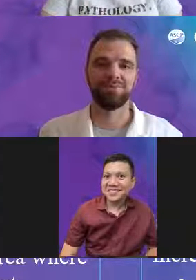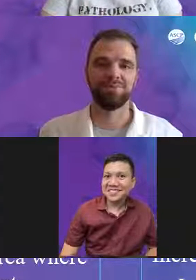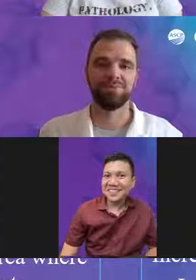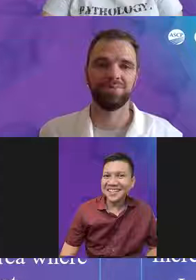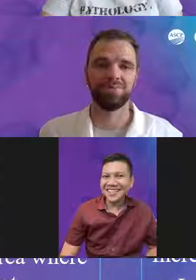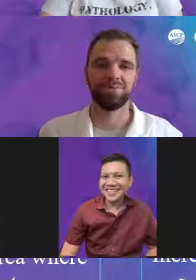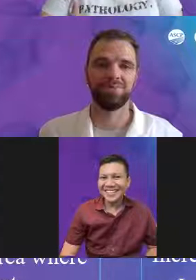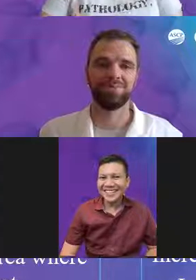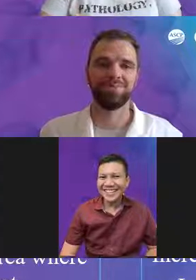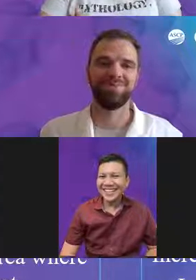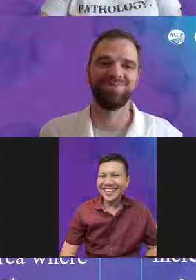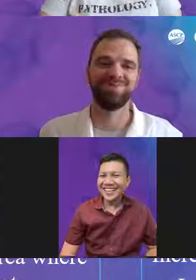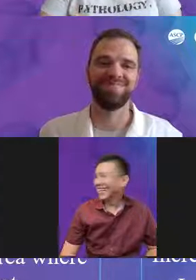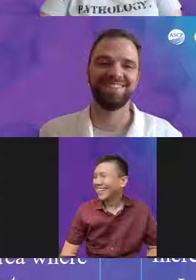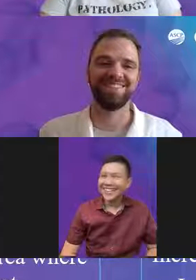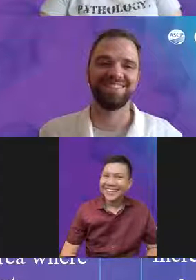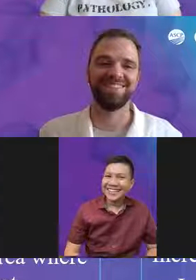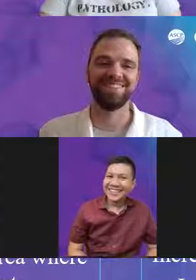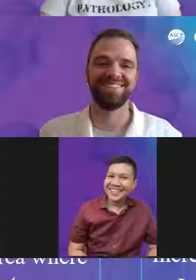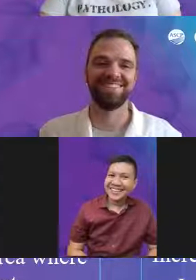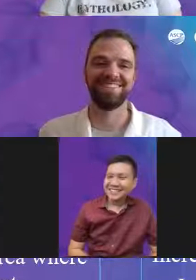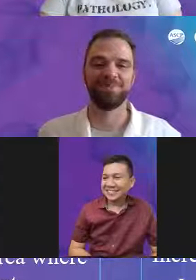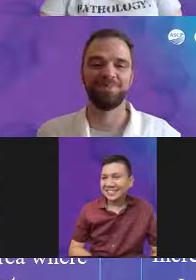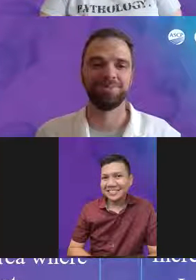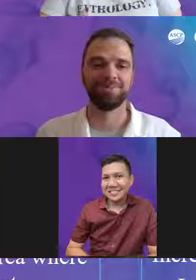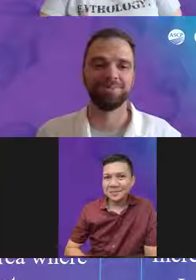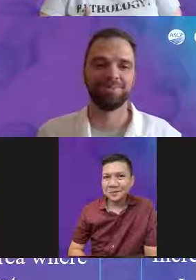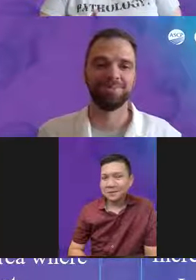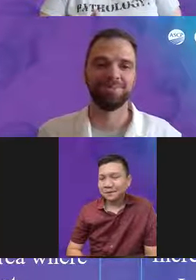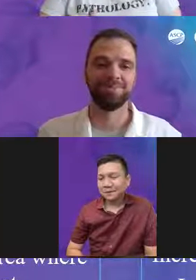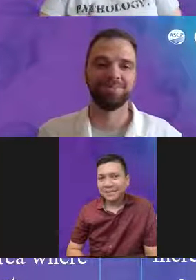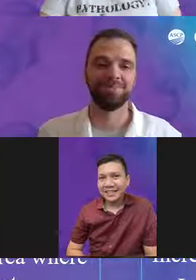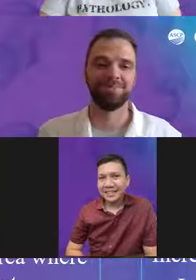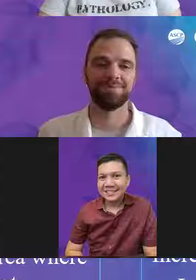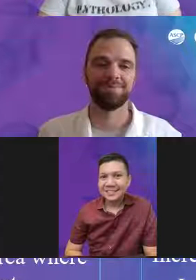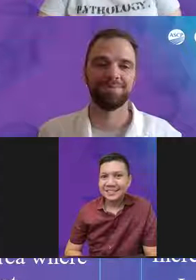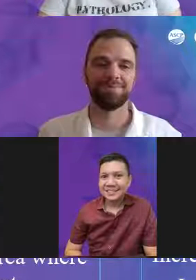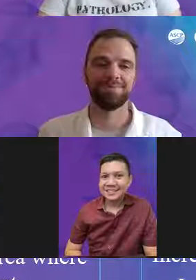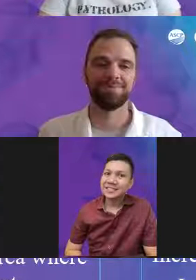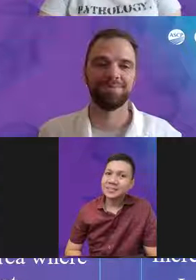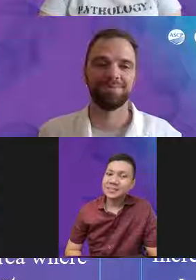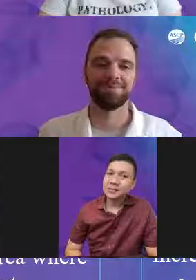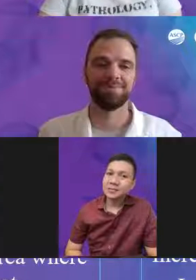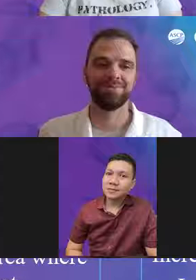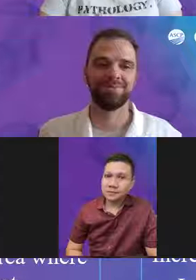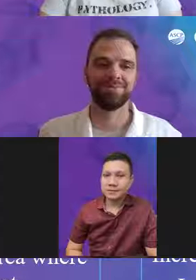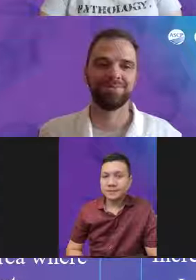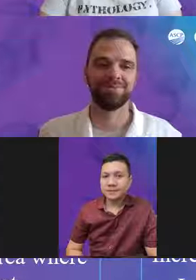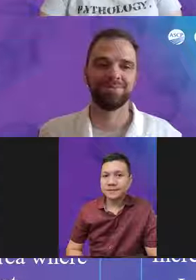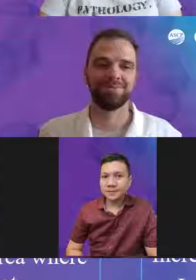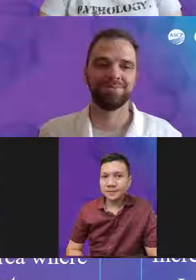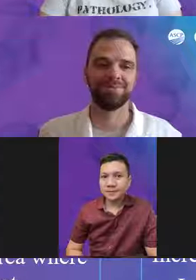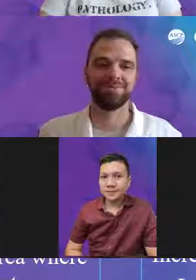but I do want to, I do want to state that the cure for anemia